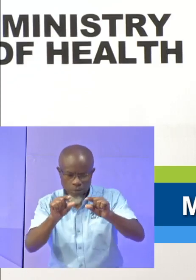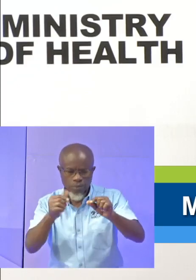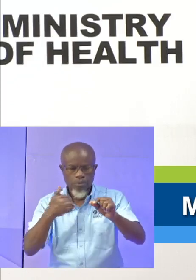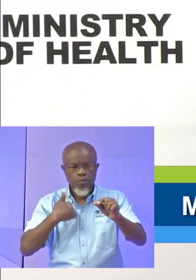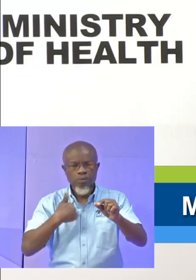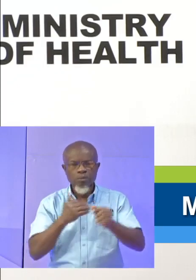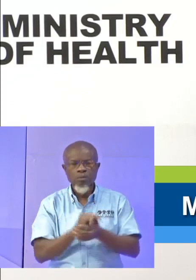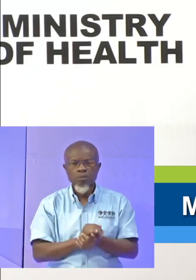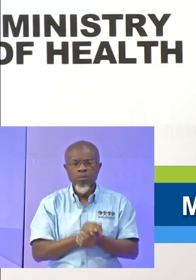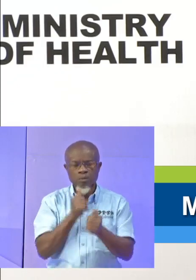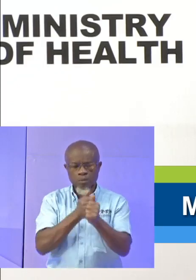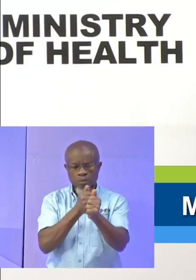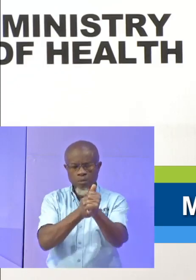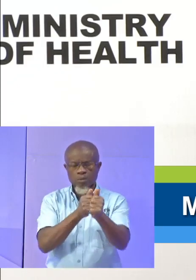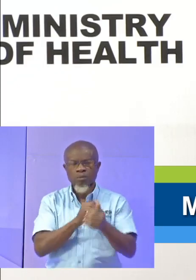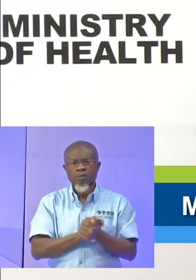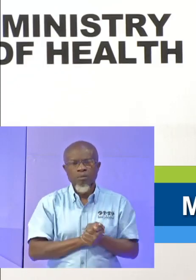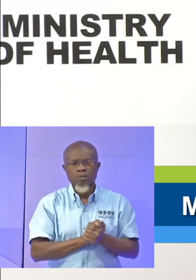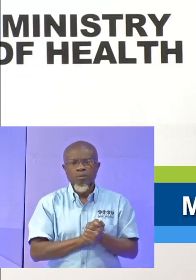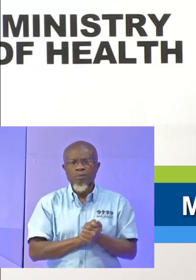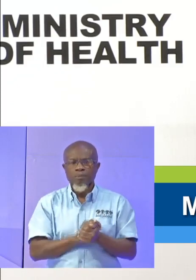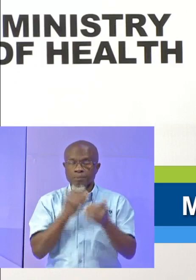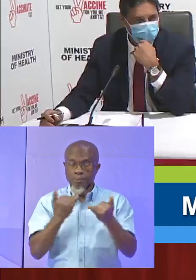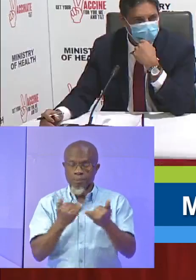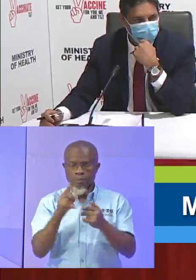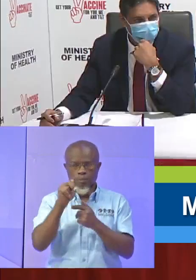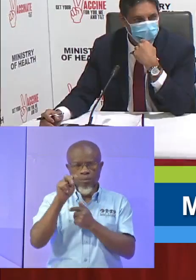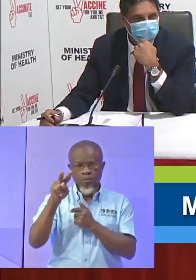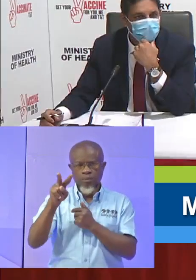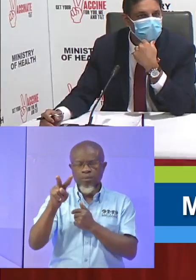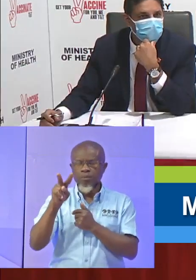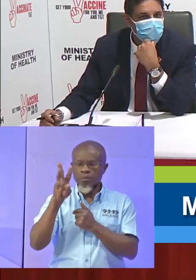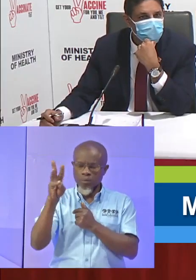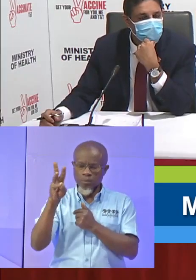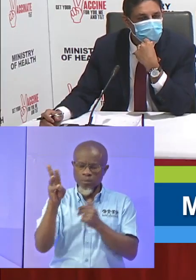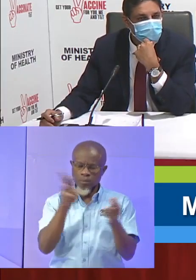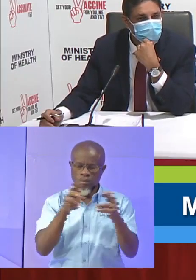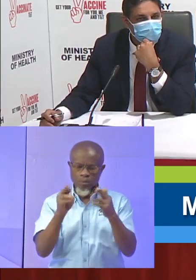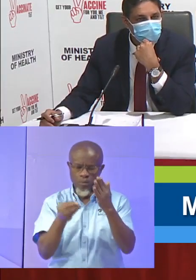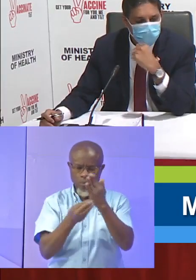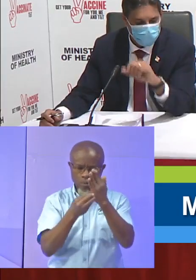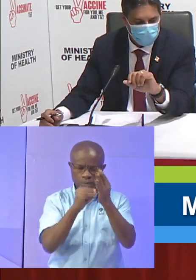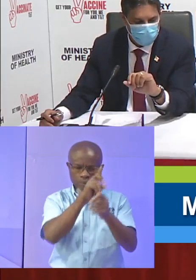Thank you very much. We will go to TV6 for a follow-up question.